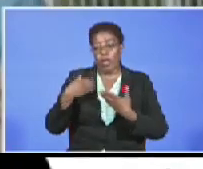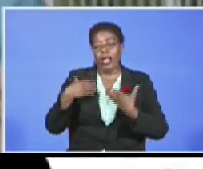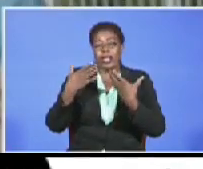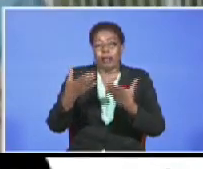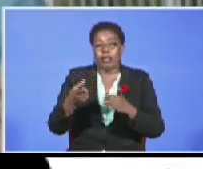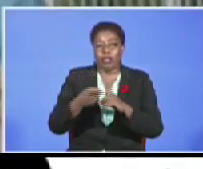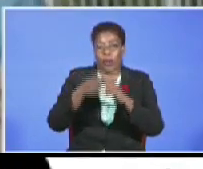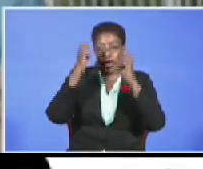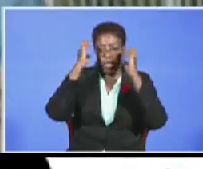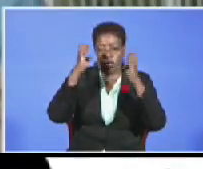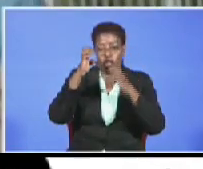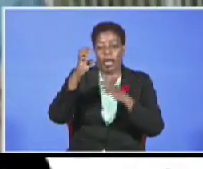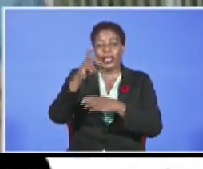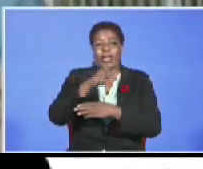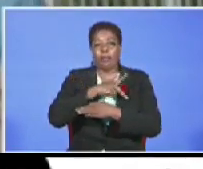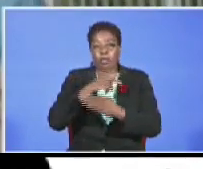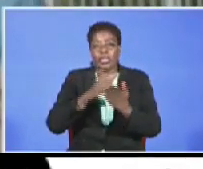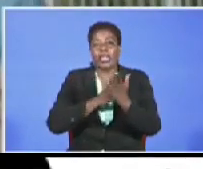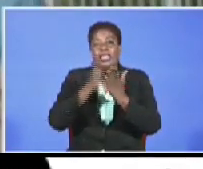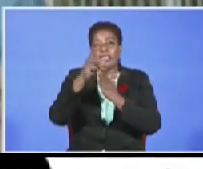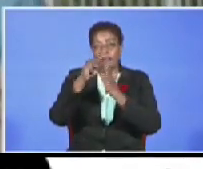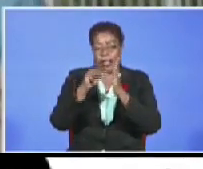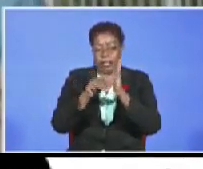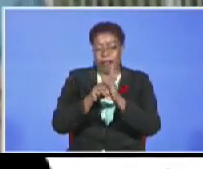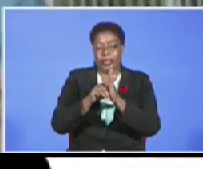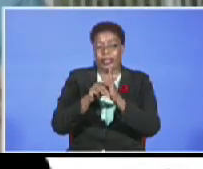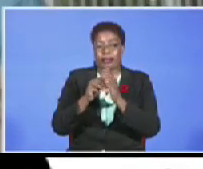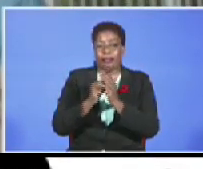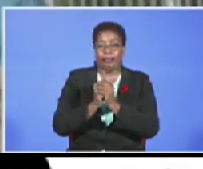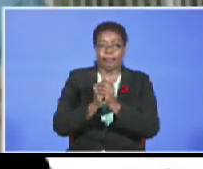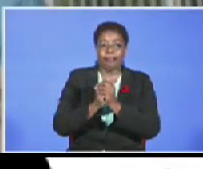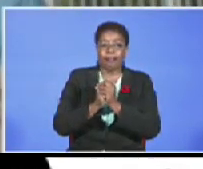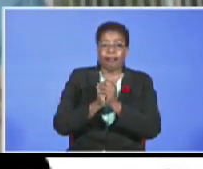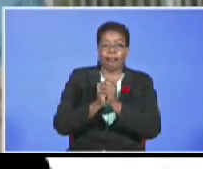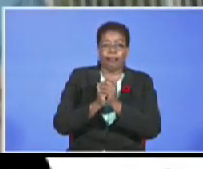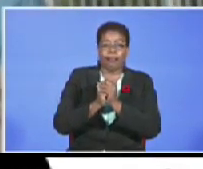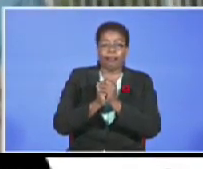education and personal development. Cleopatra Murphy, ZNS Network.